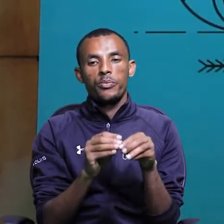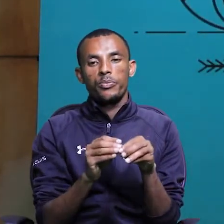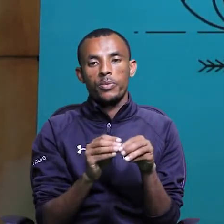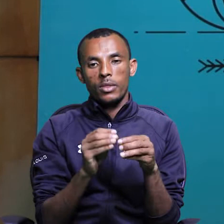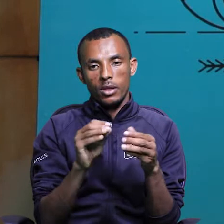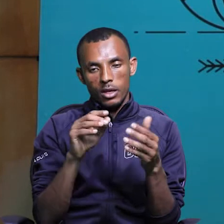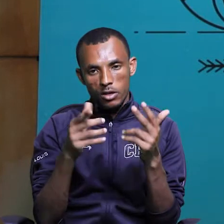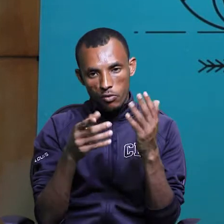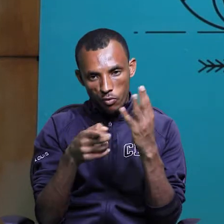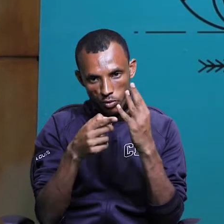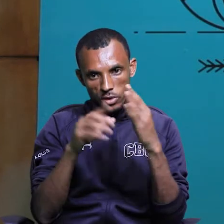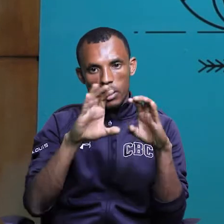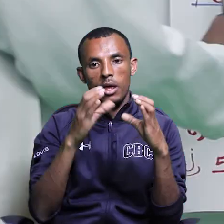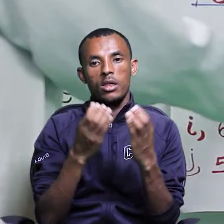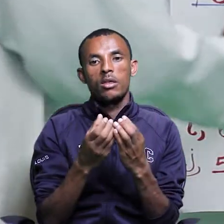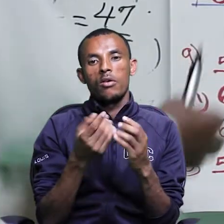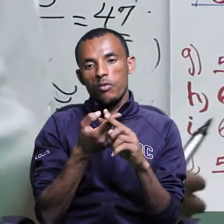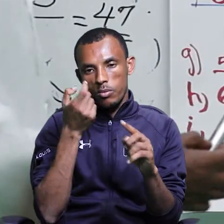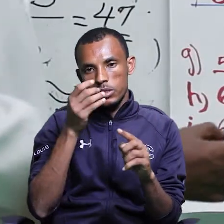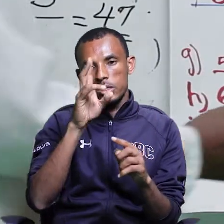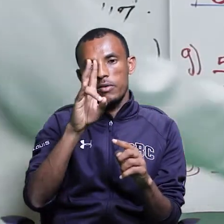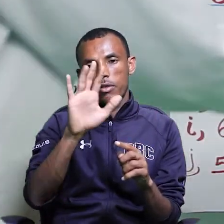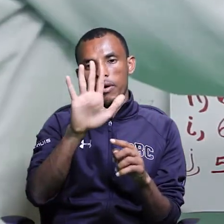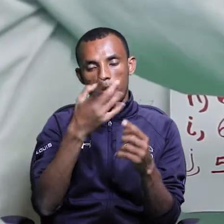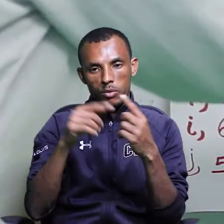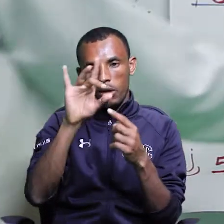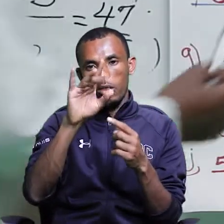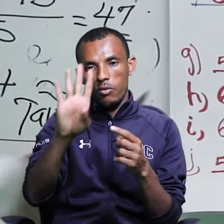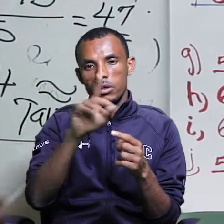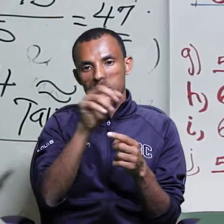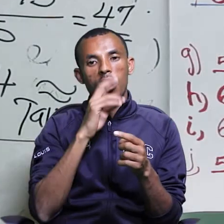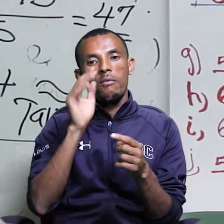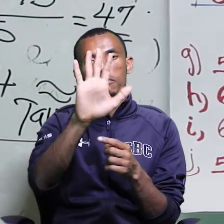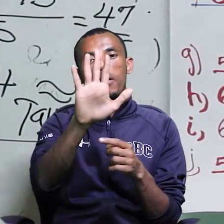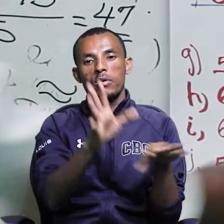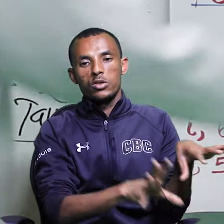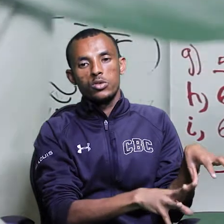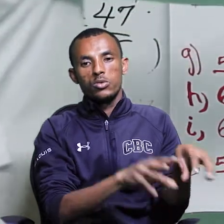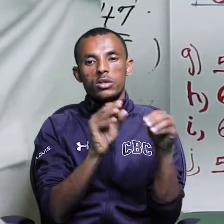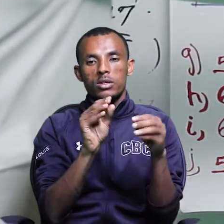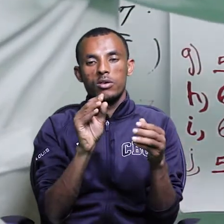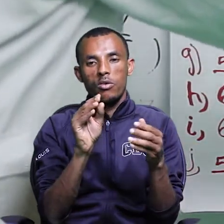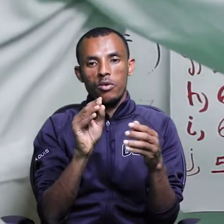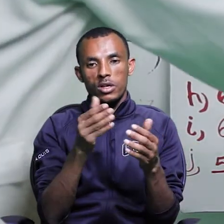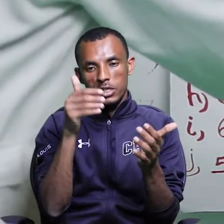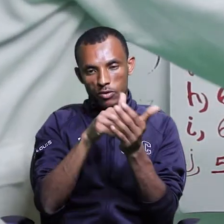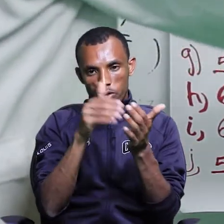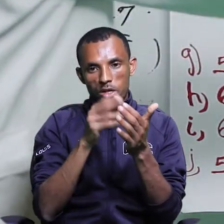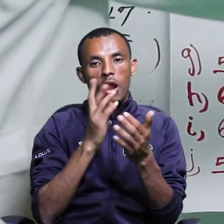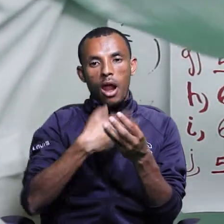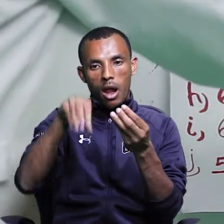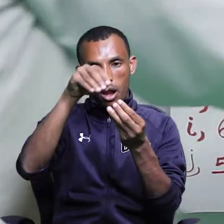In the fourth class, from 75 to 84, there are 5 students. When these frequencies are added